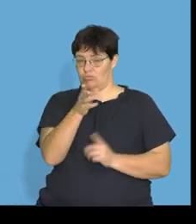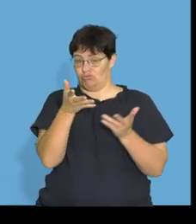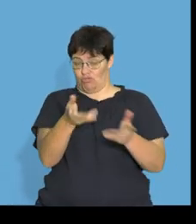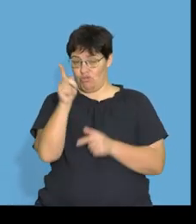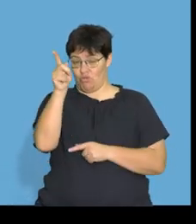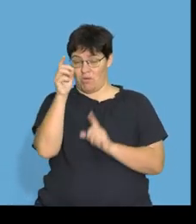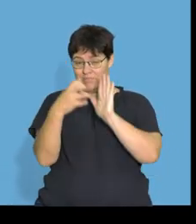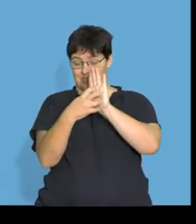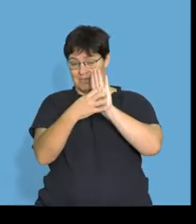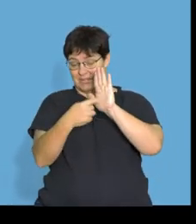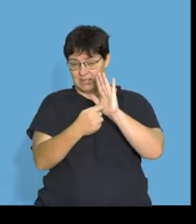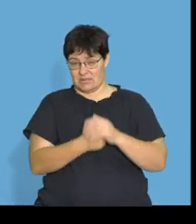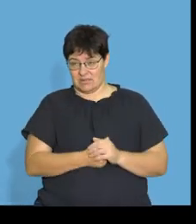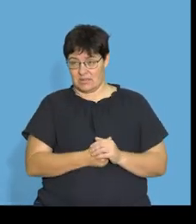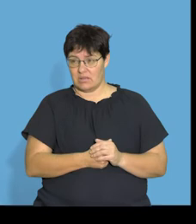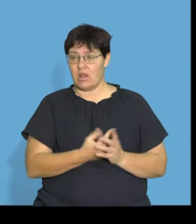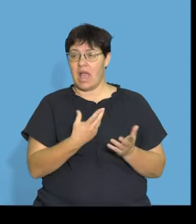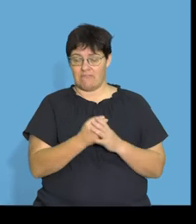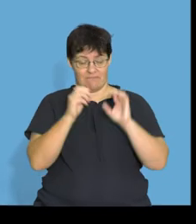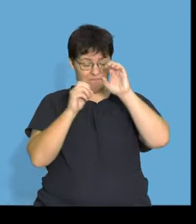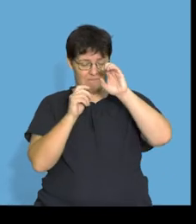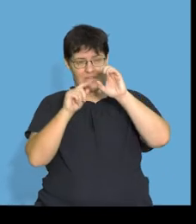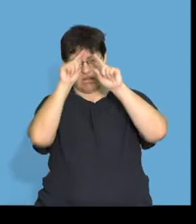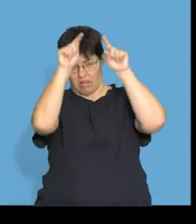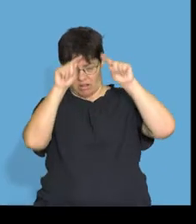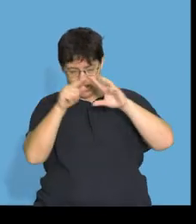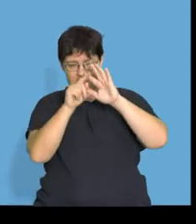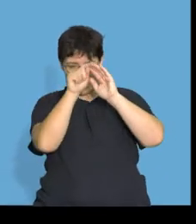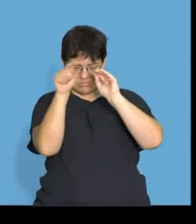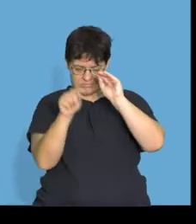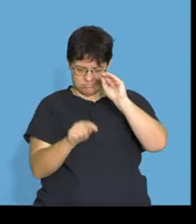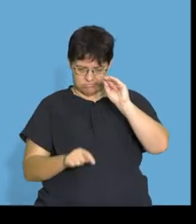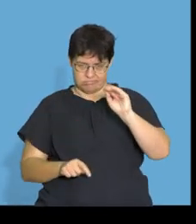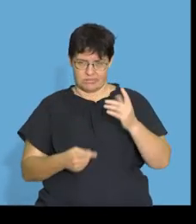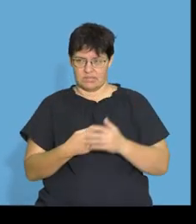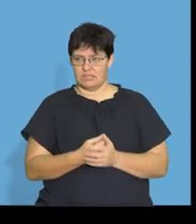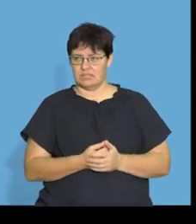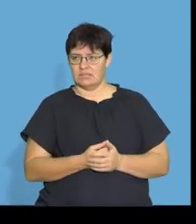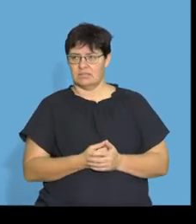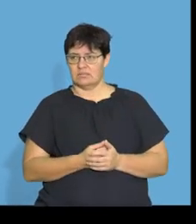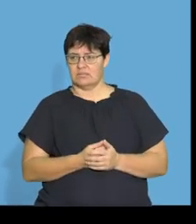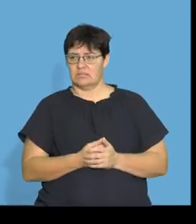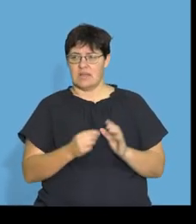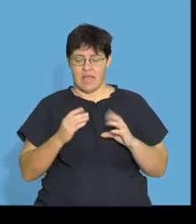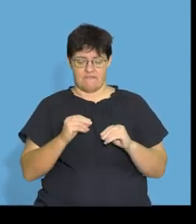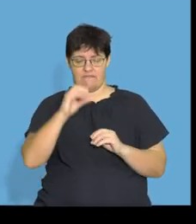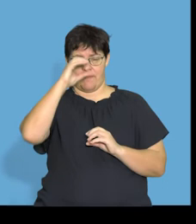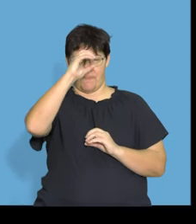Your nerve cells looks like this. Now, it's got a long strip. Now, cell, and what it is